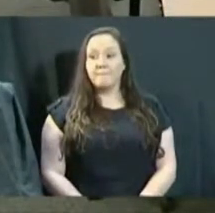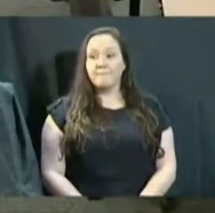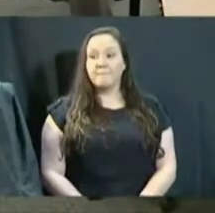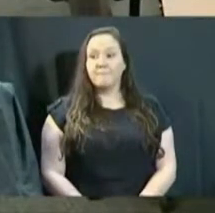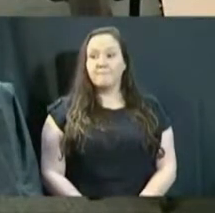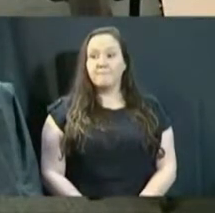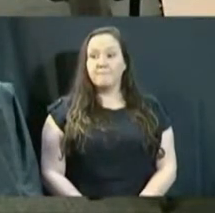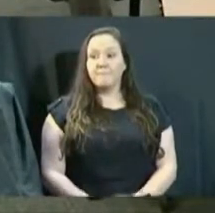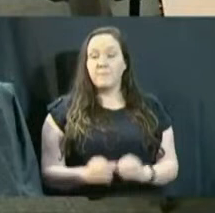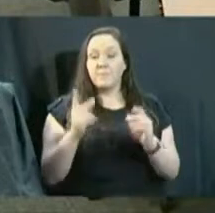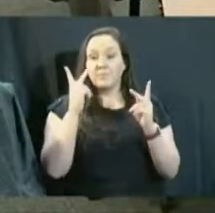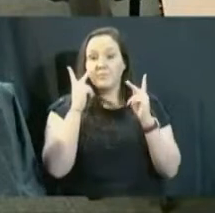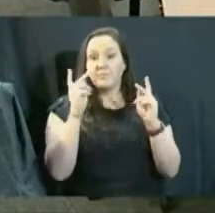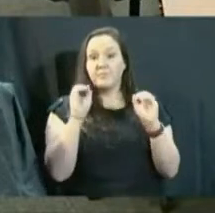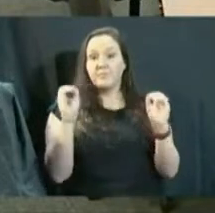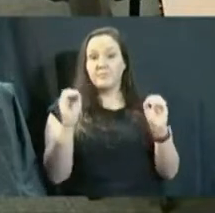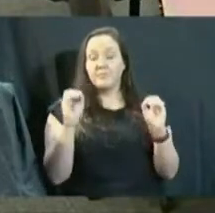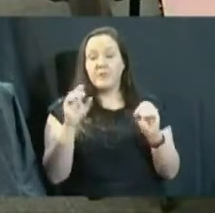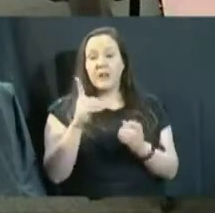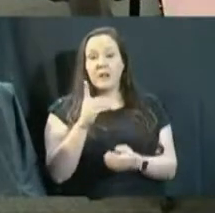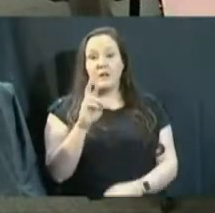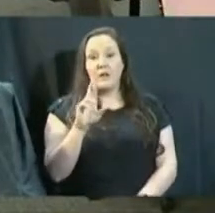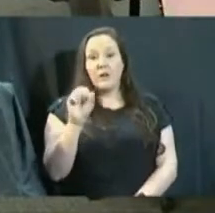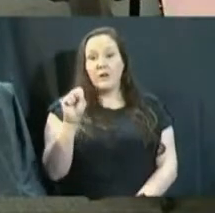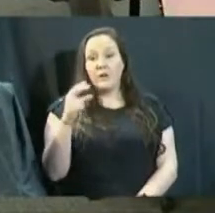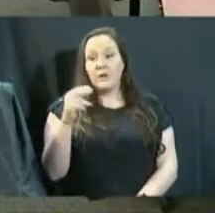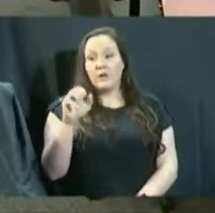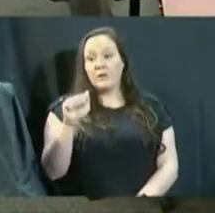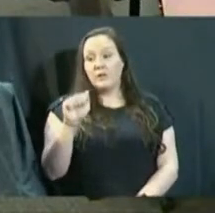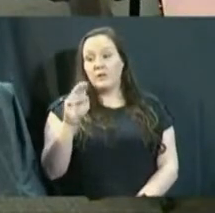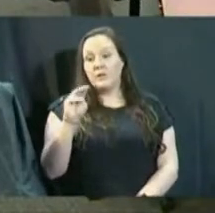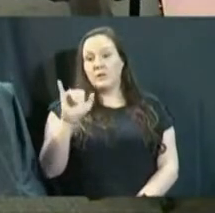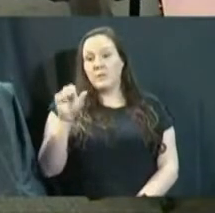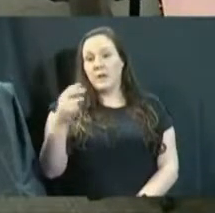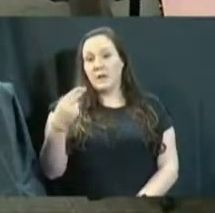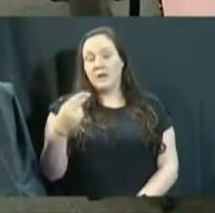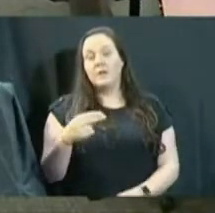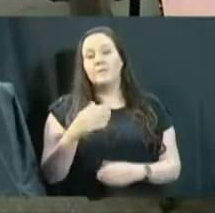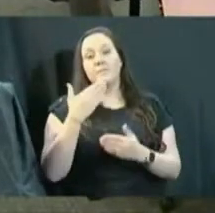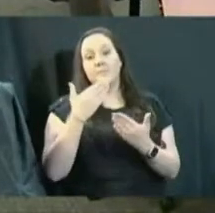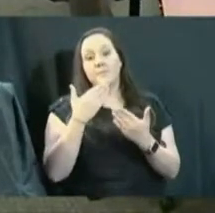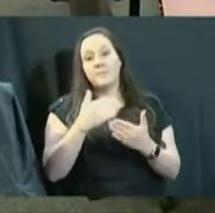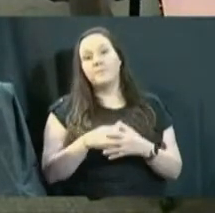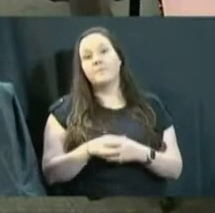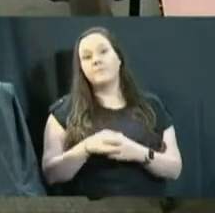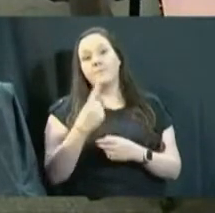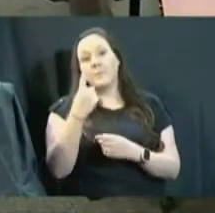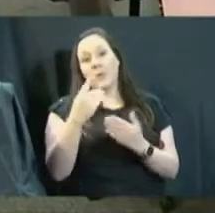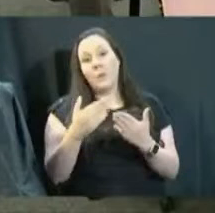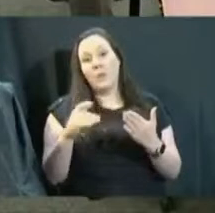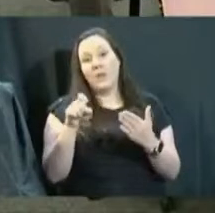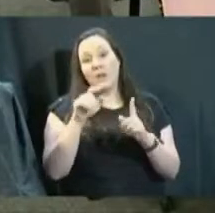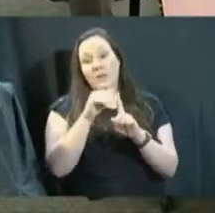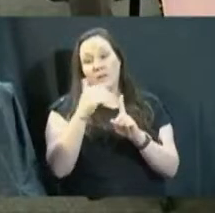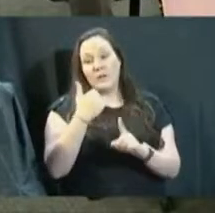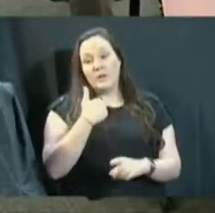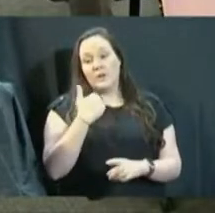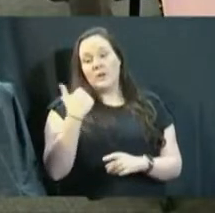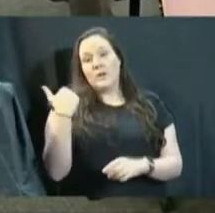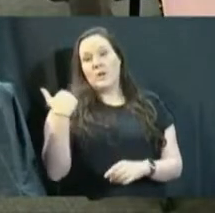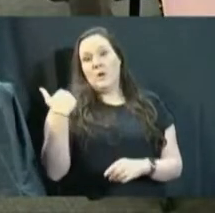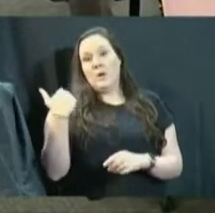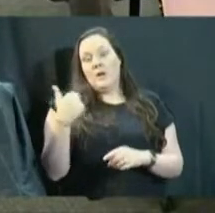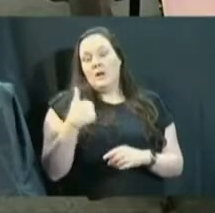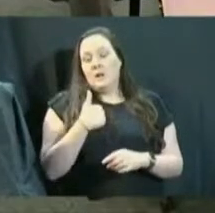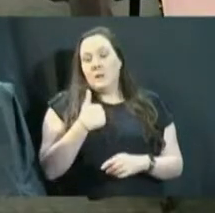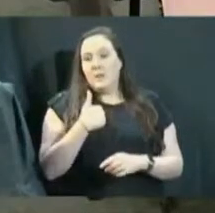All right, seeing none, Dr. Shmia? Thank you. So one thing I have to remind myself of, it's been